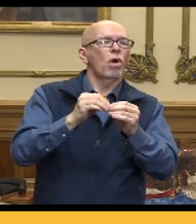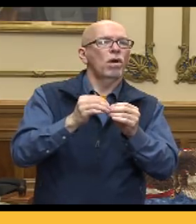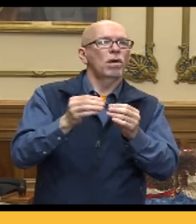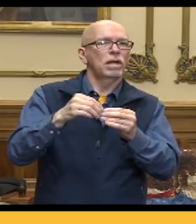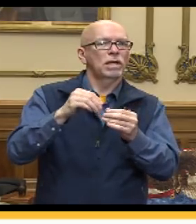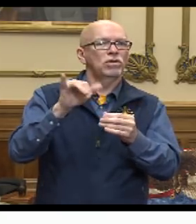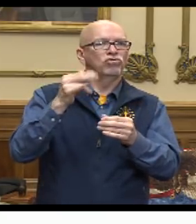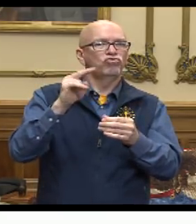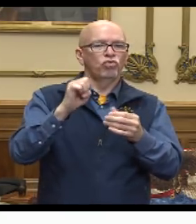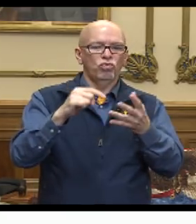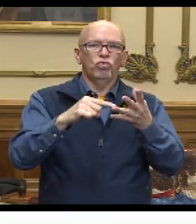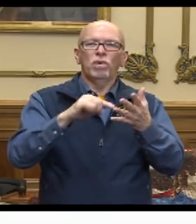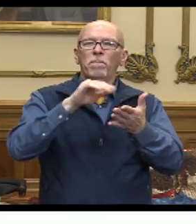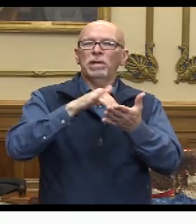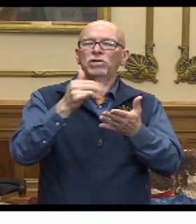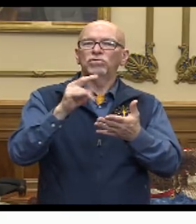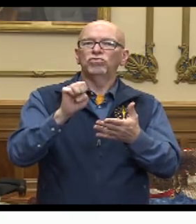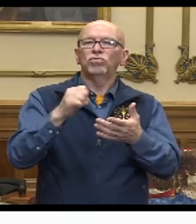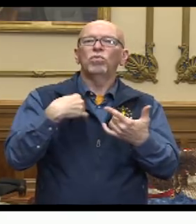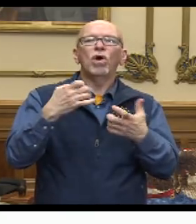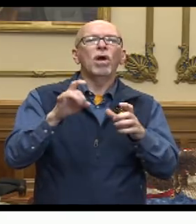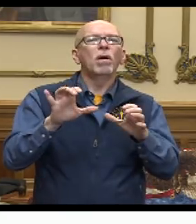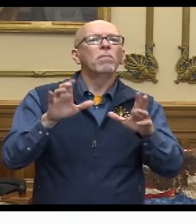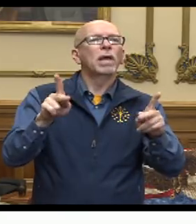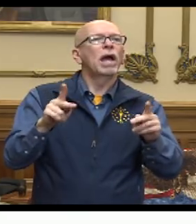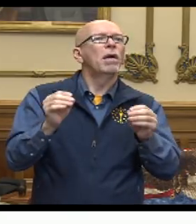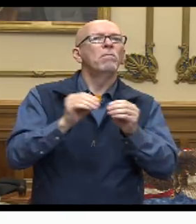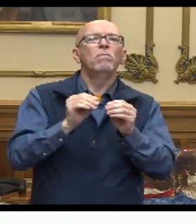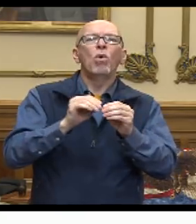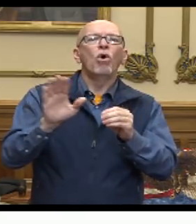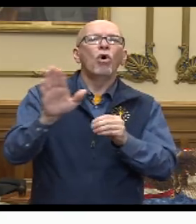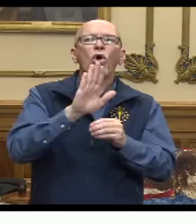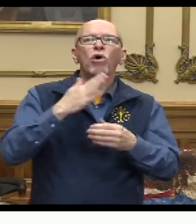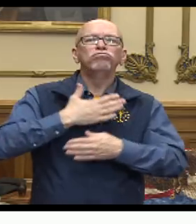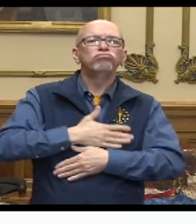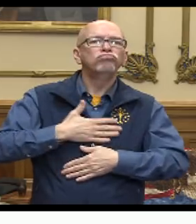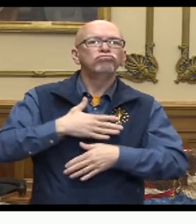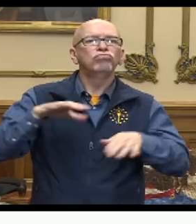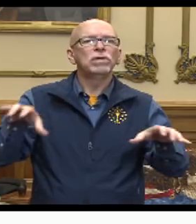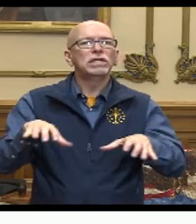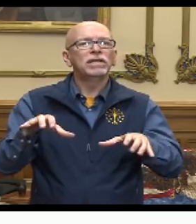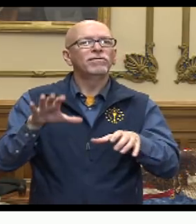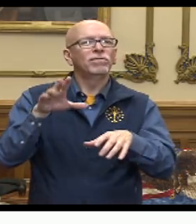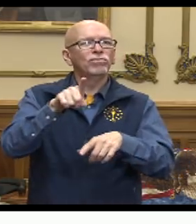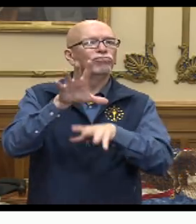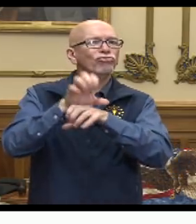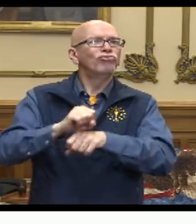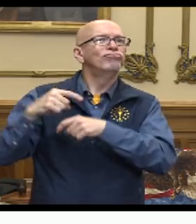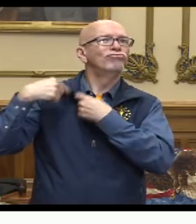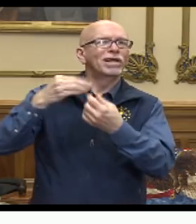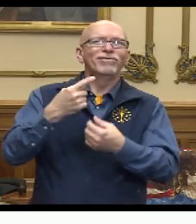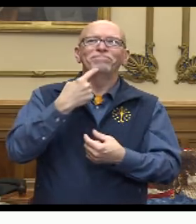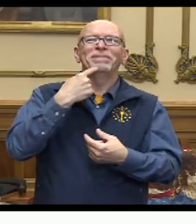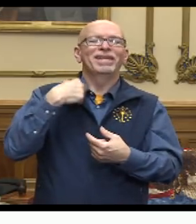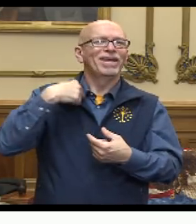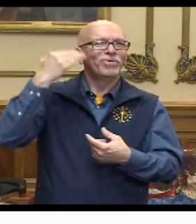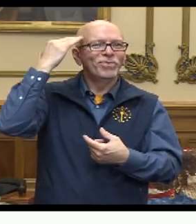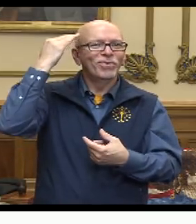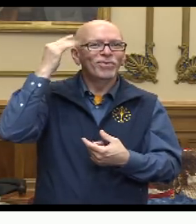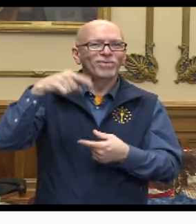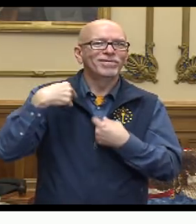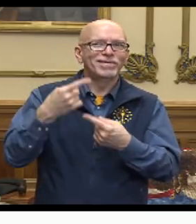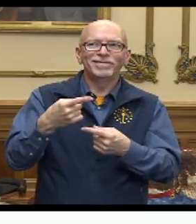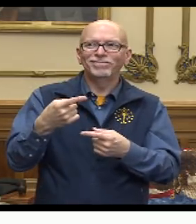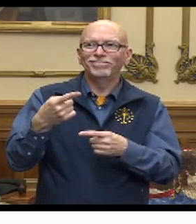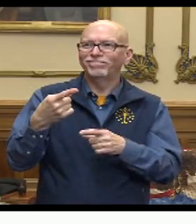in mid-June to get you back to even more of the activities that you and your family are used to and missing so much over these